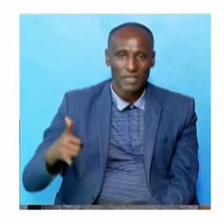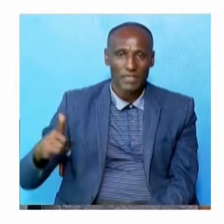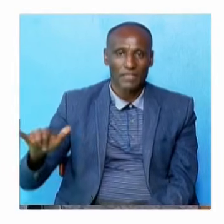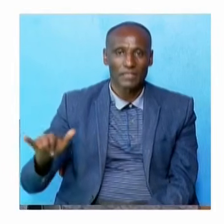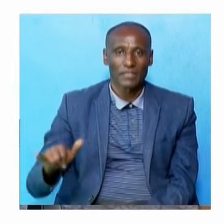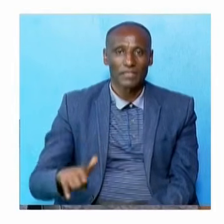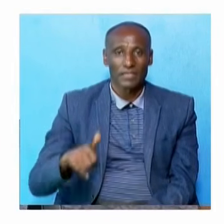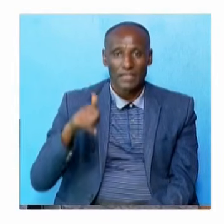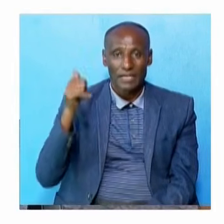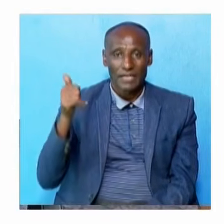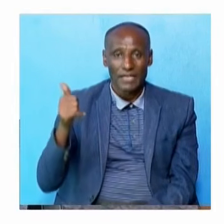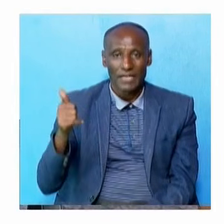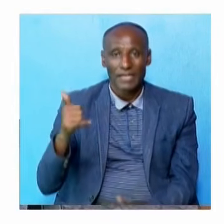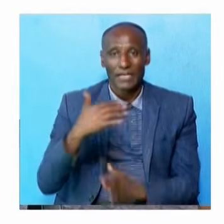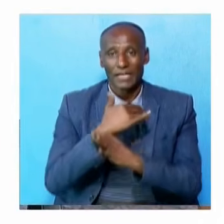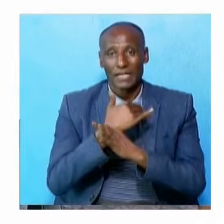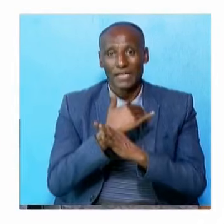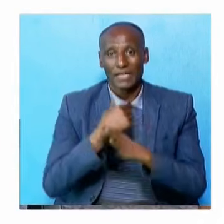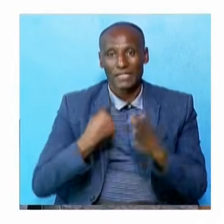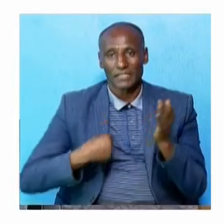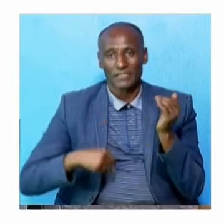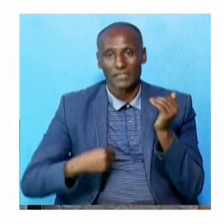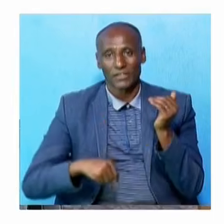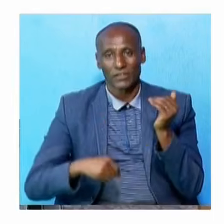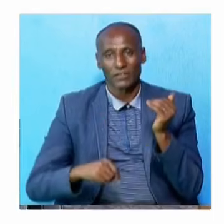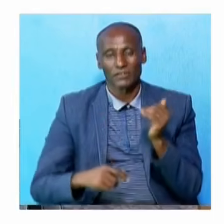a guitar?